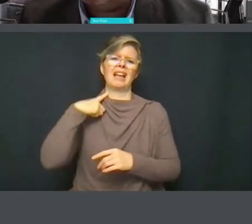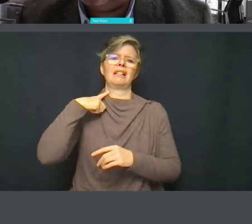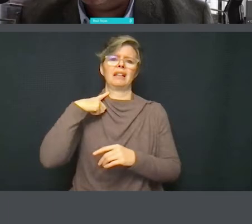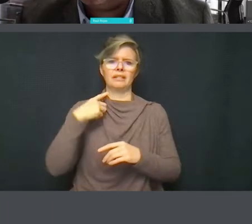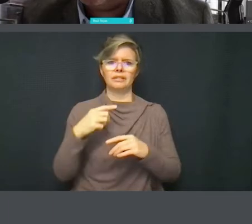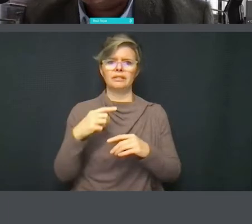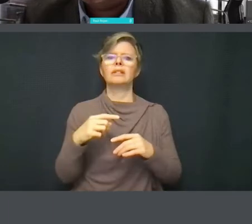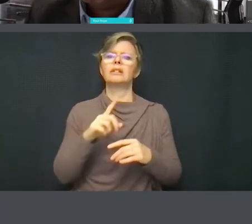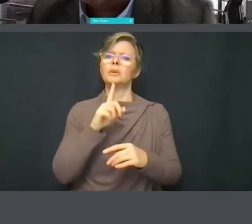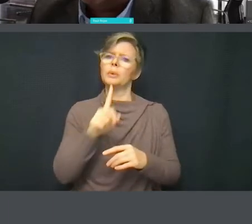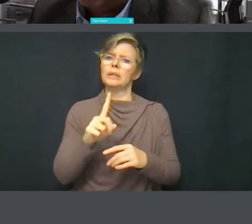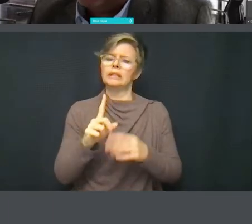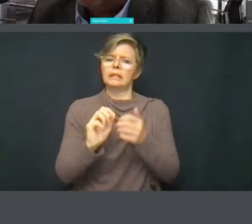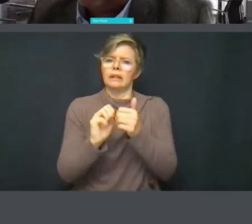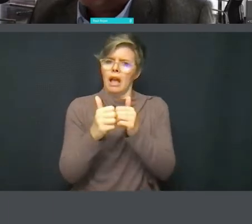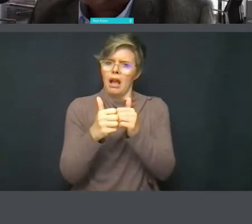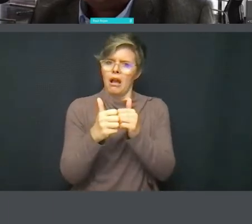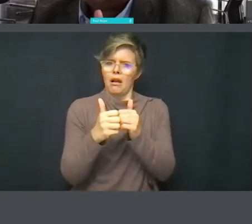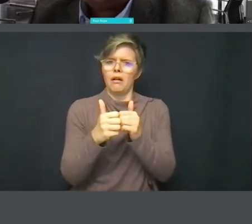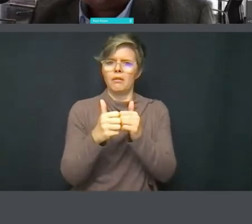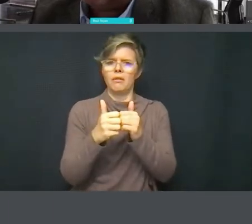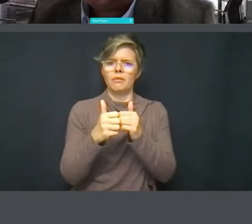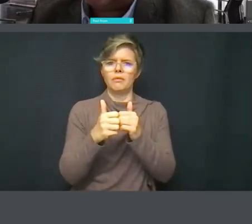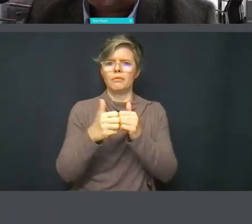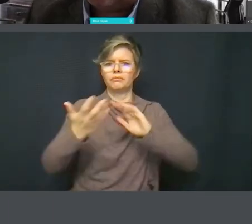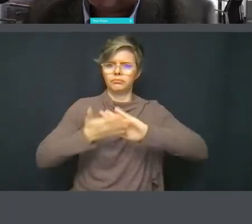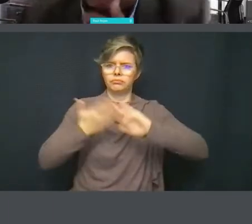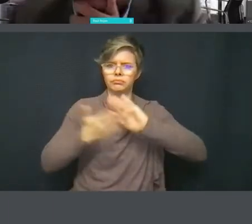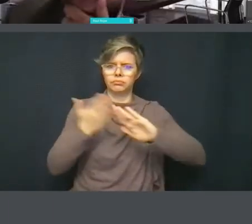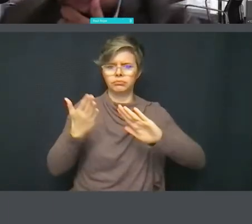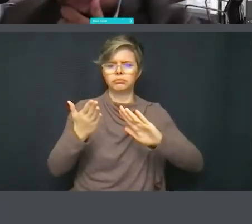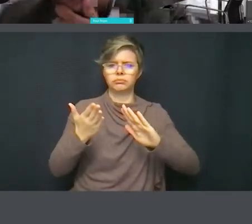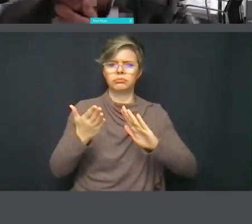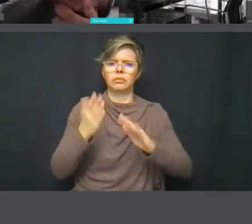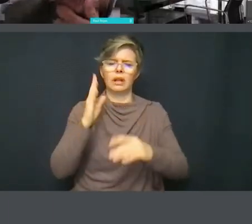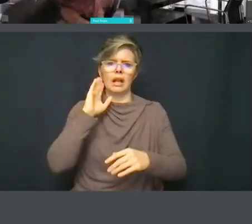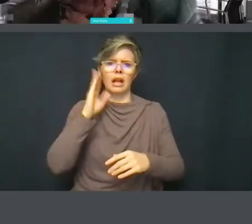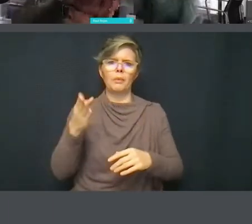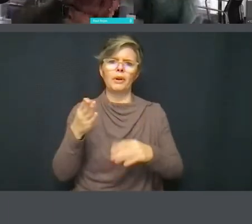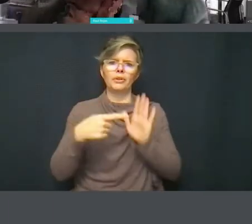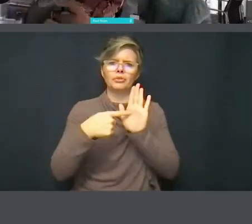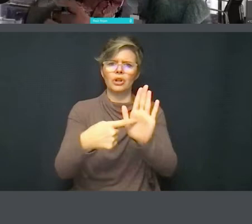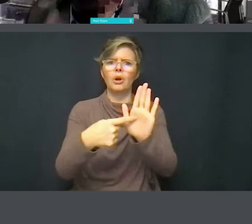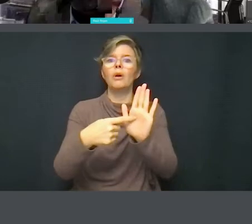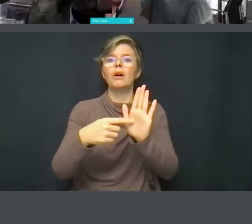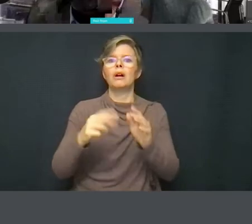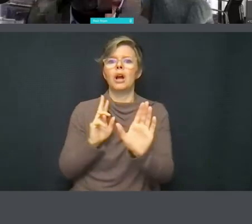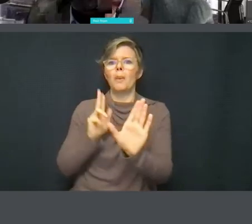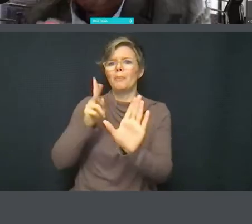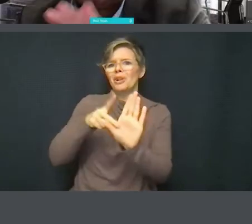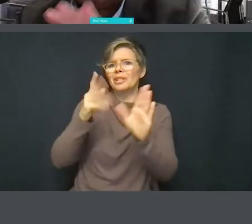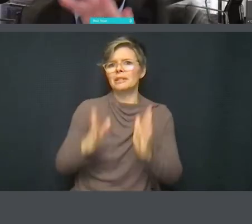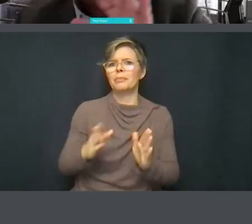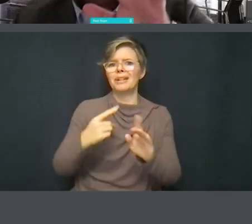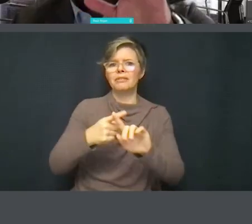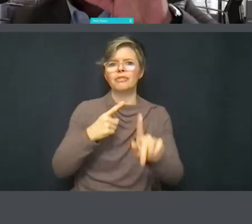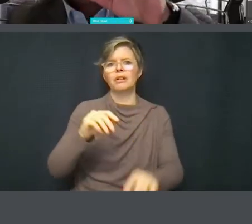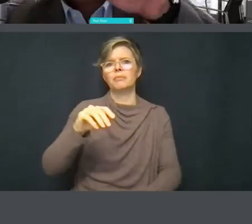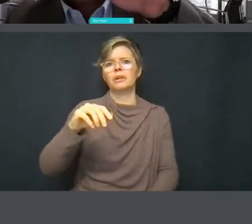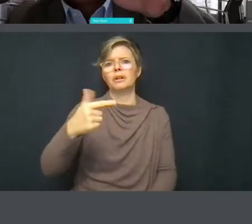certified? Okay, I will, this is from a participant, Grace Chan. Grace, remind me of this